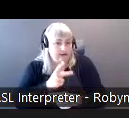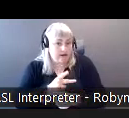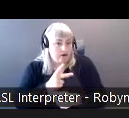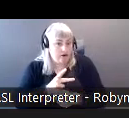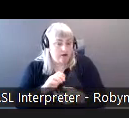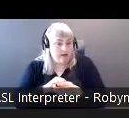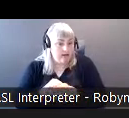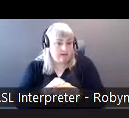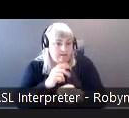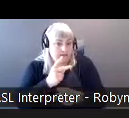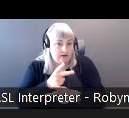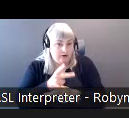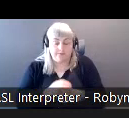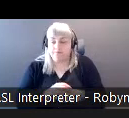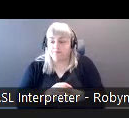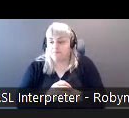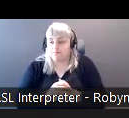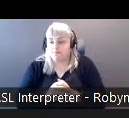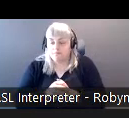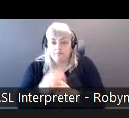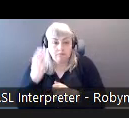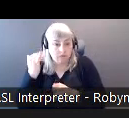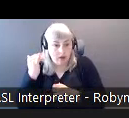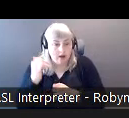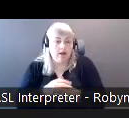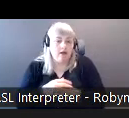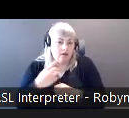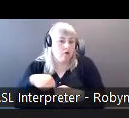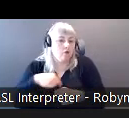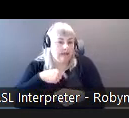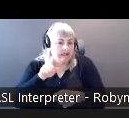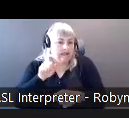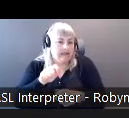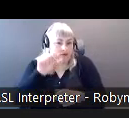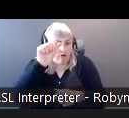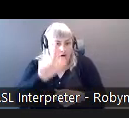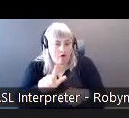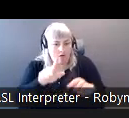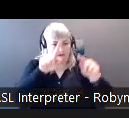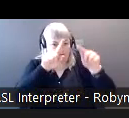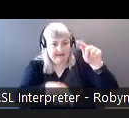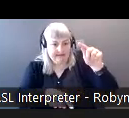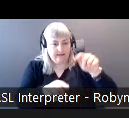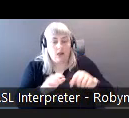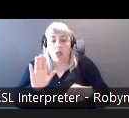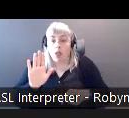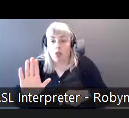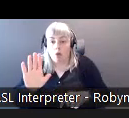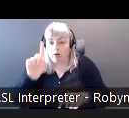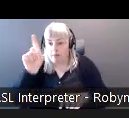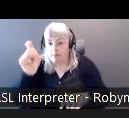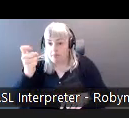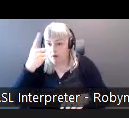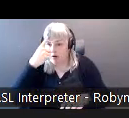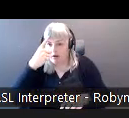Because we need all of these elements. Your boss cannot